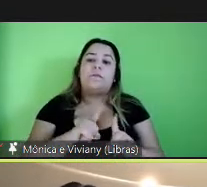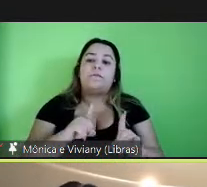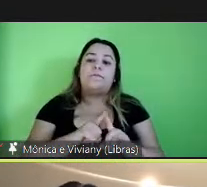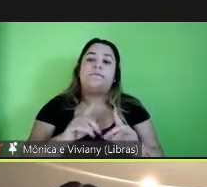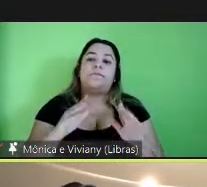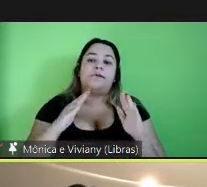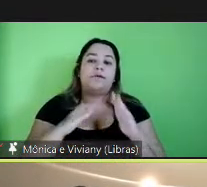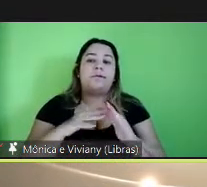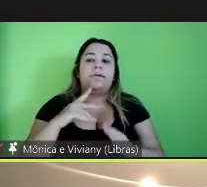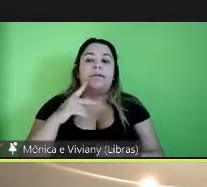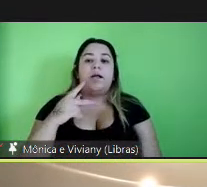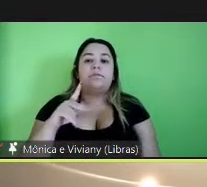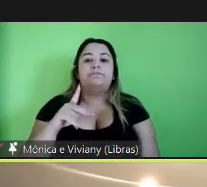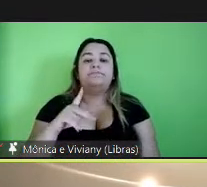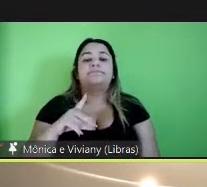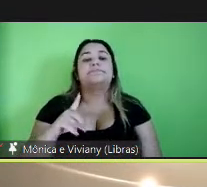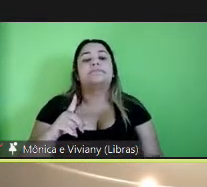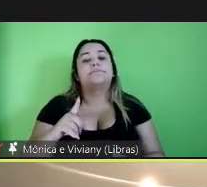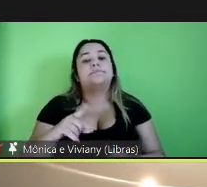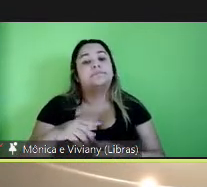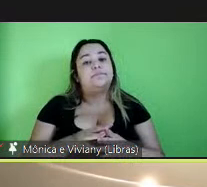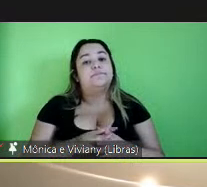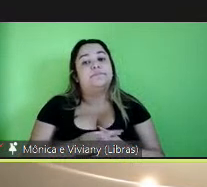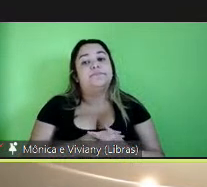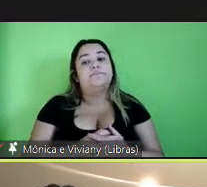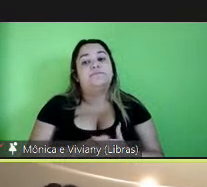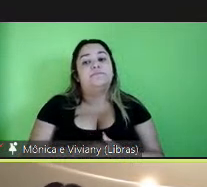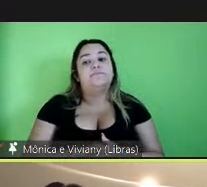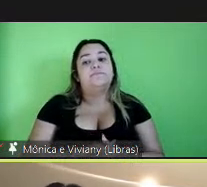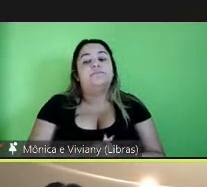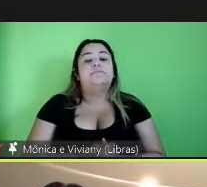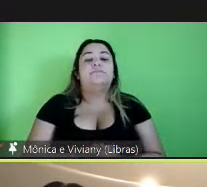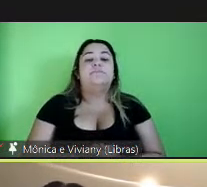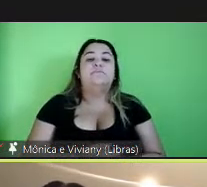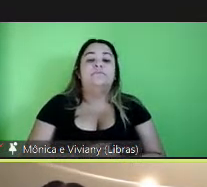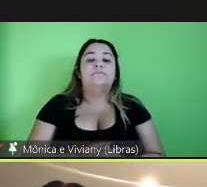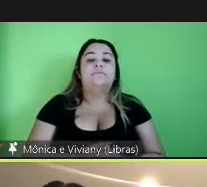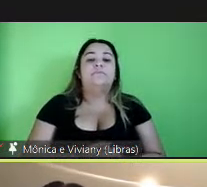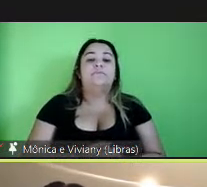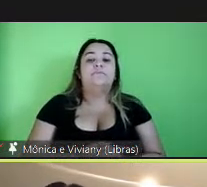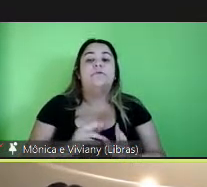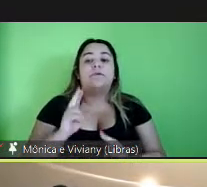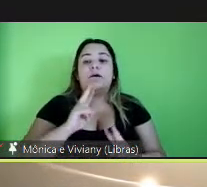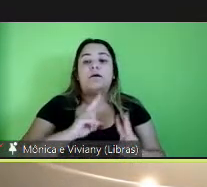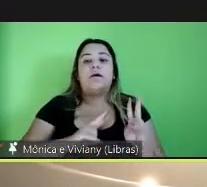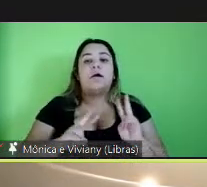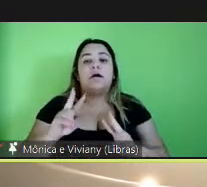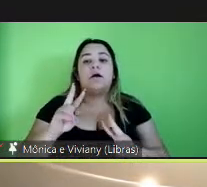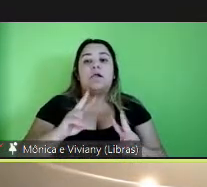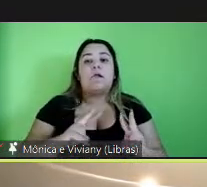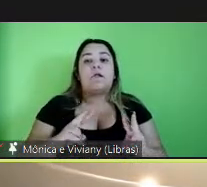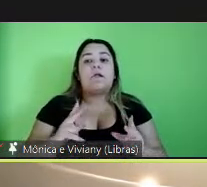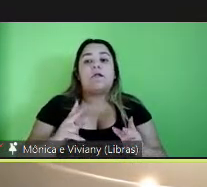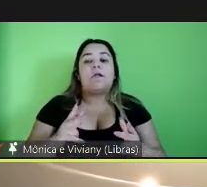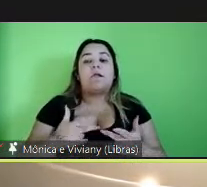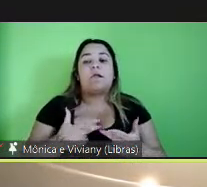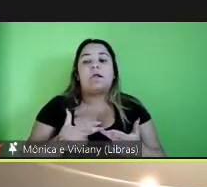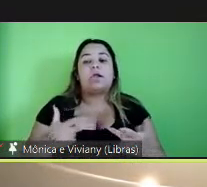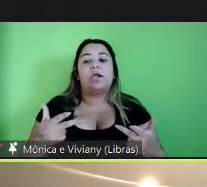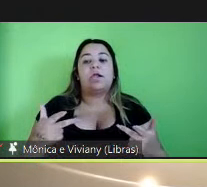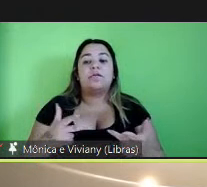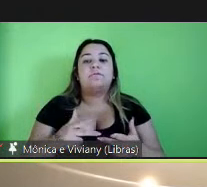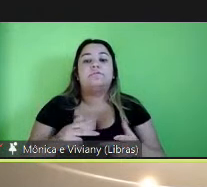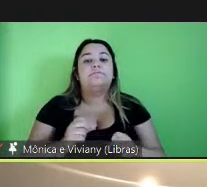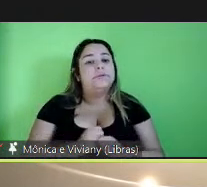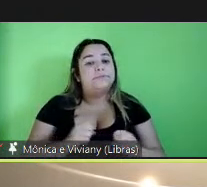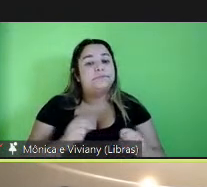Next slide, please, Jamie. So I'm just going to look at some of the enablers and challenges in terms of a local authority, what